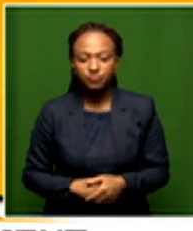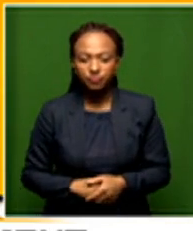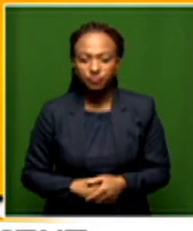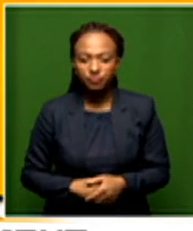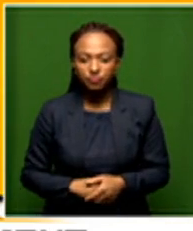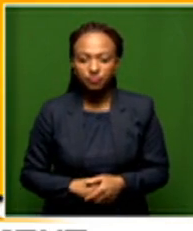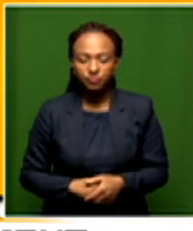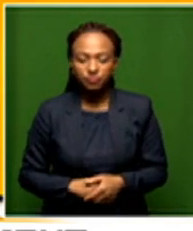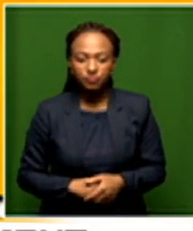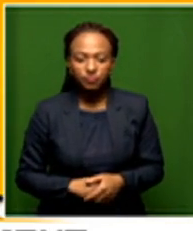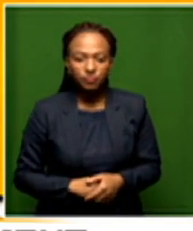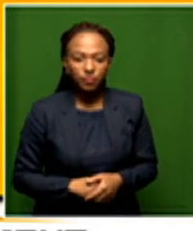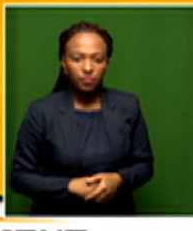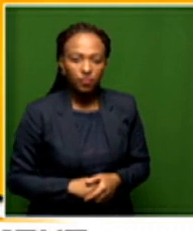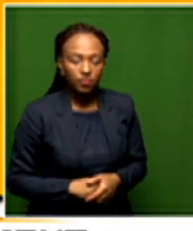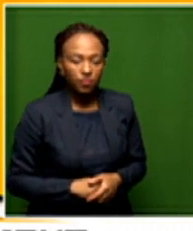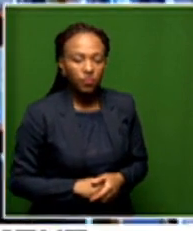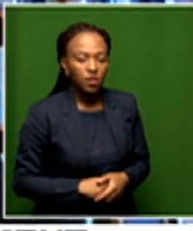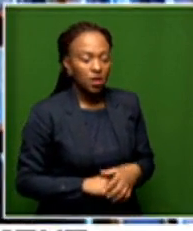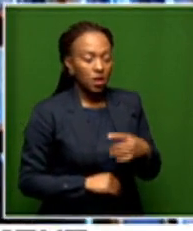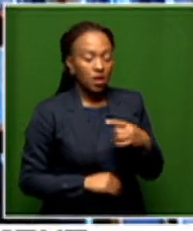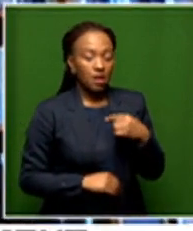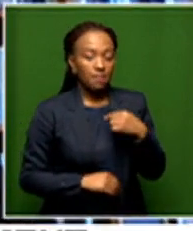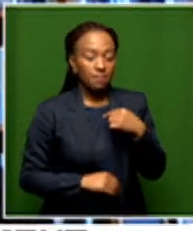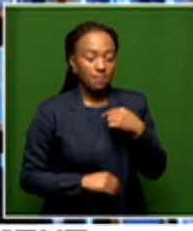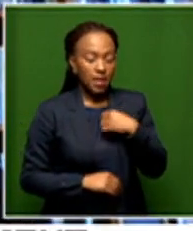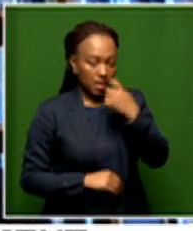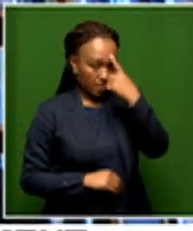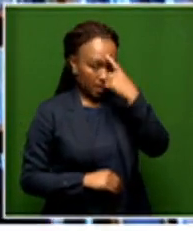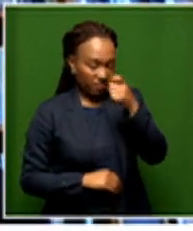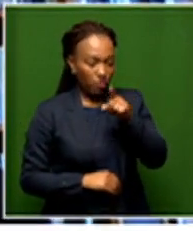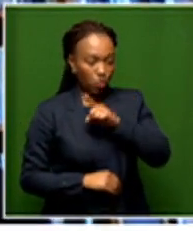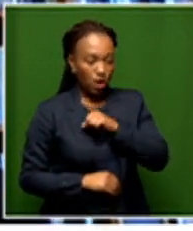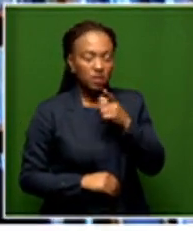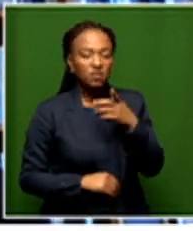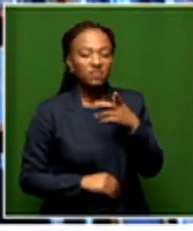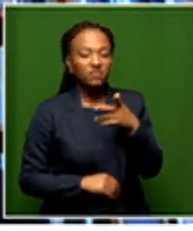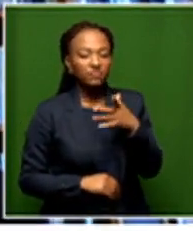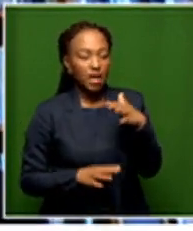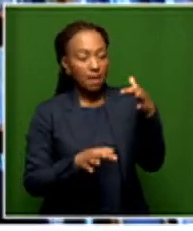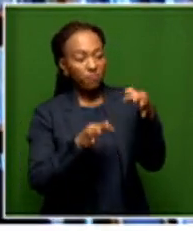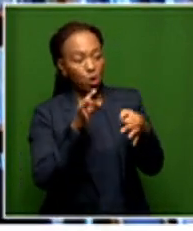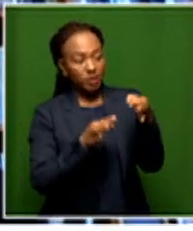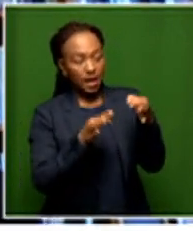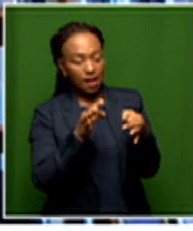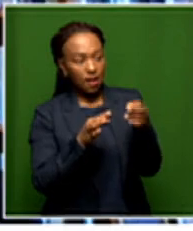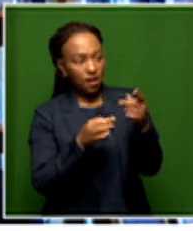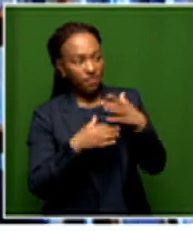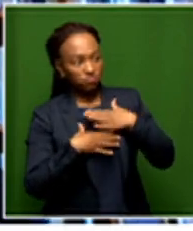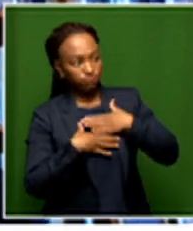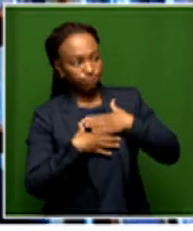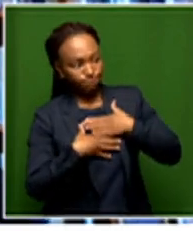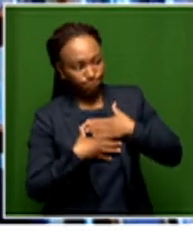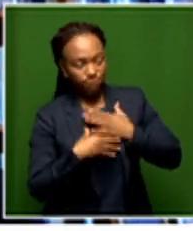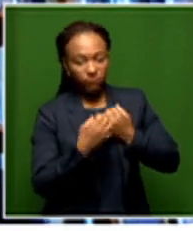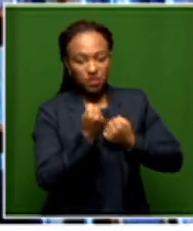Yes, look, I do believe that it is possible with the right amount of political will to get cooperation out of the